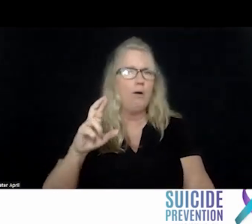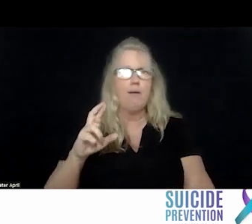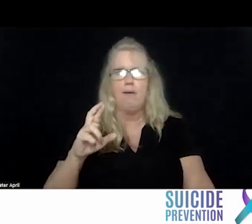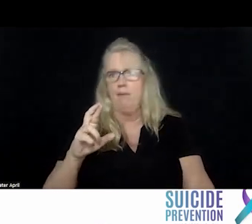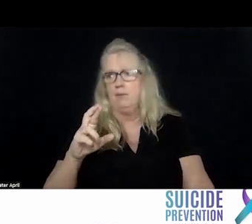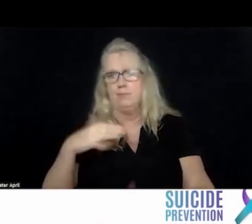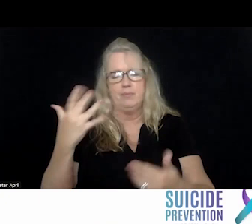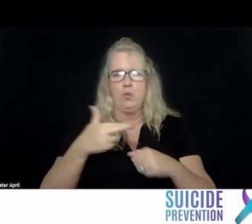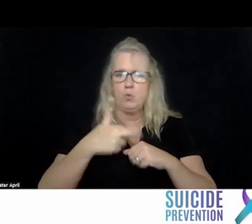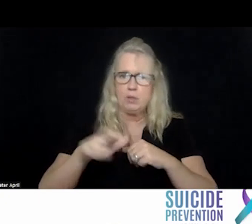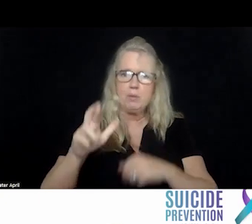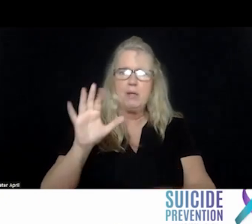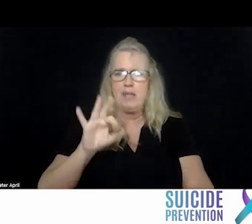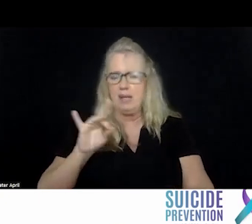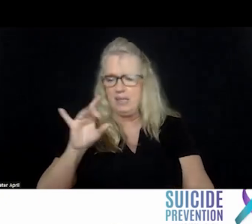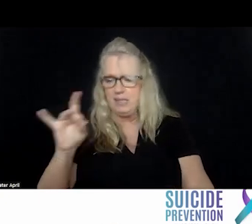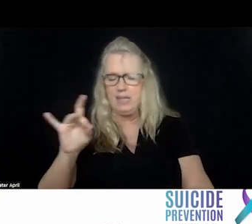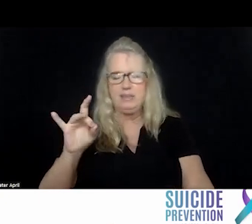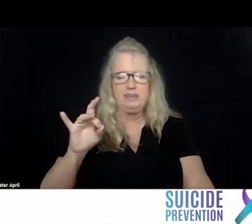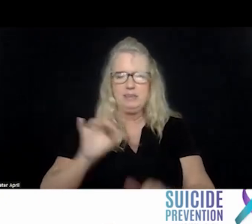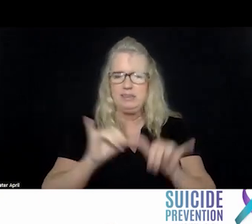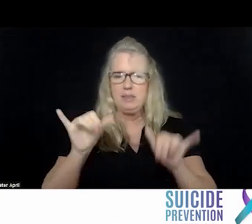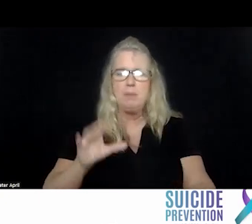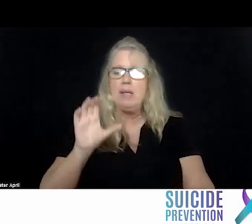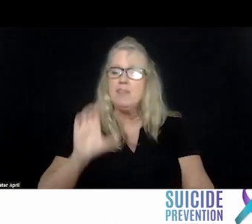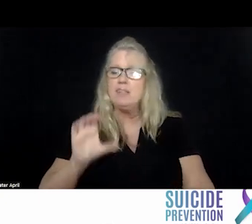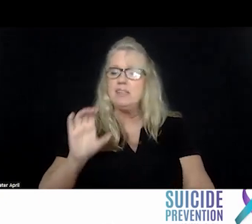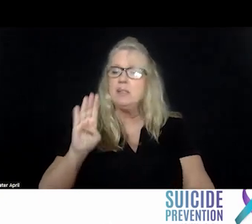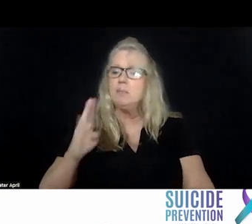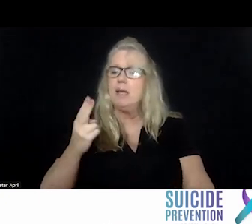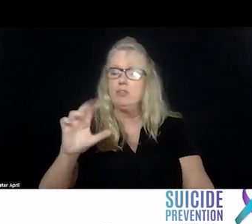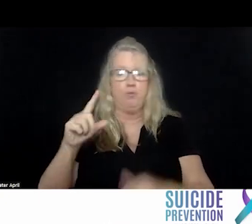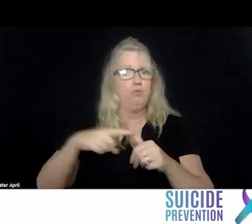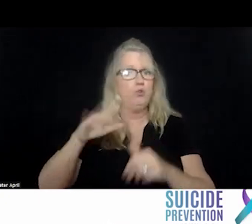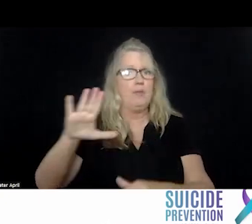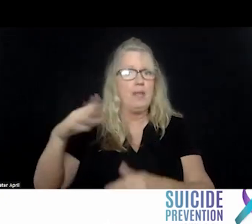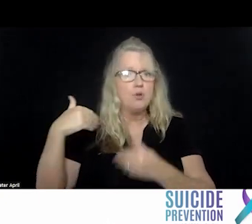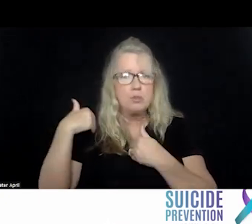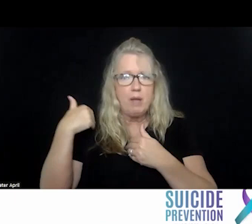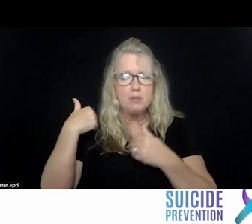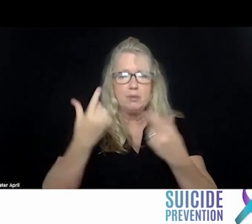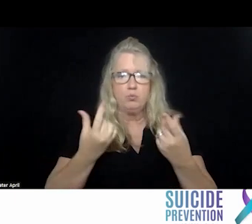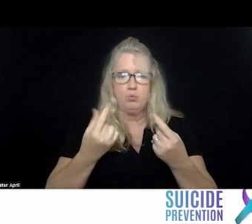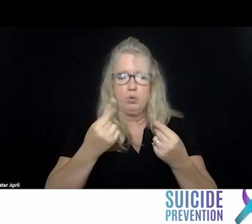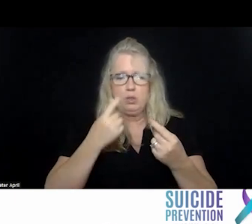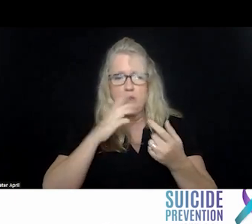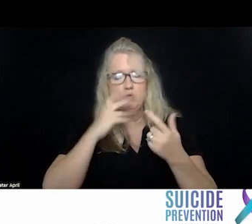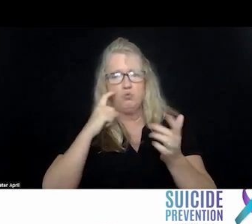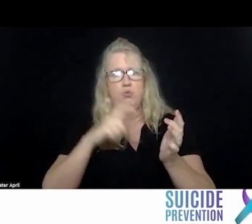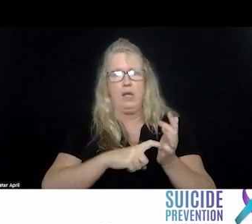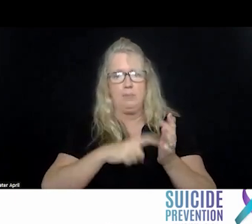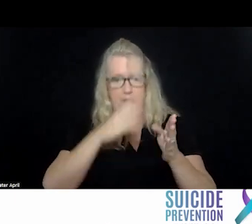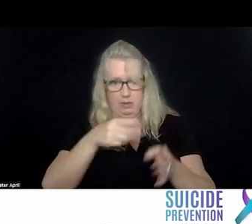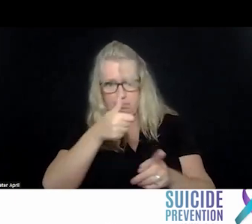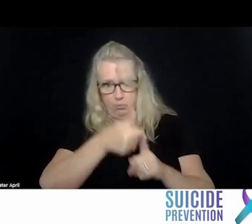even getting a referral through the 988 system. The CCBHC's first responsibility in that moment is to identify, is this person